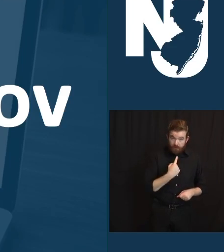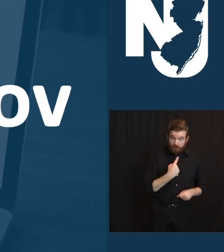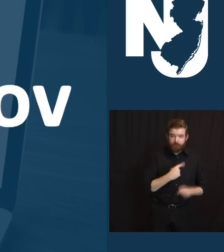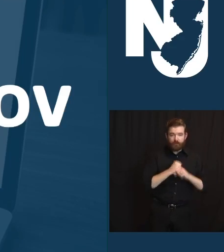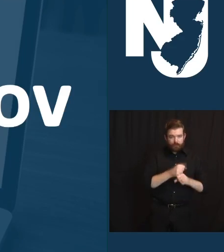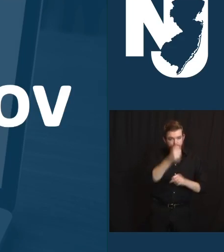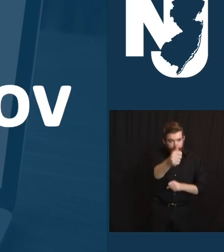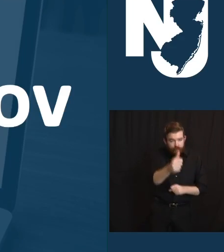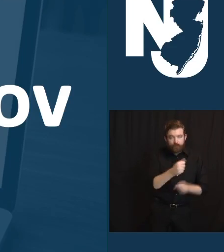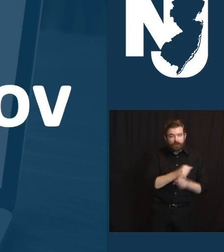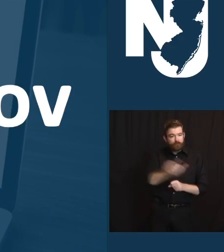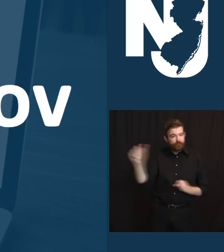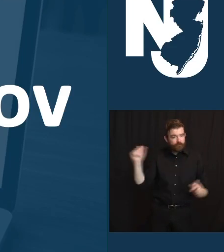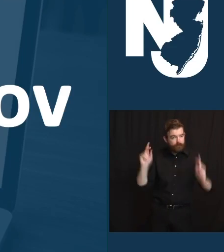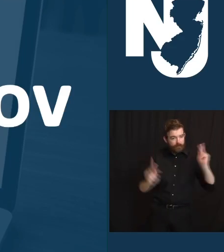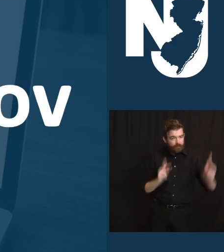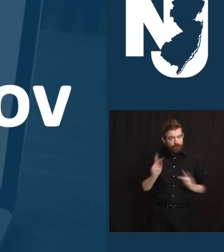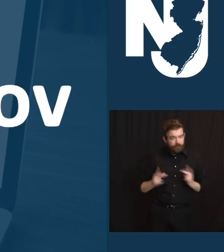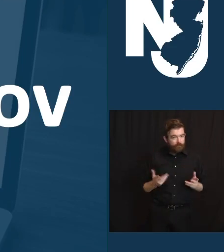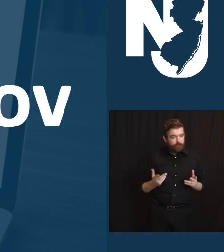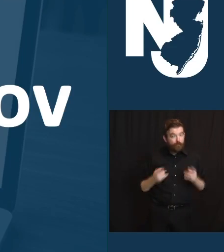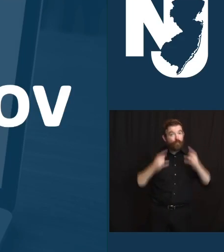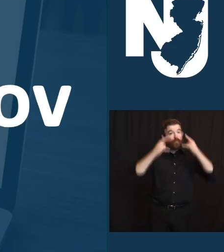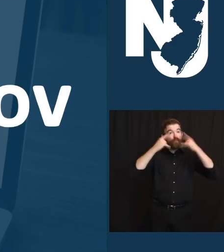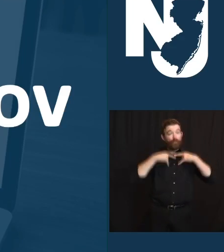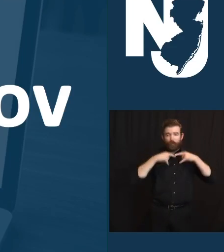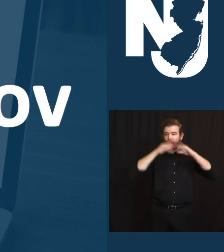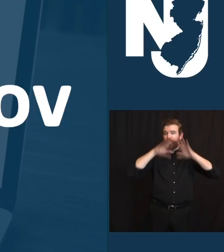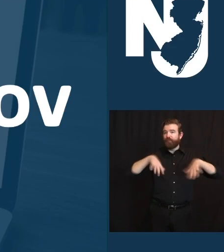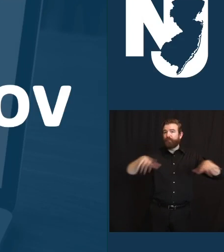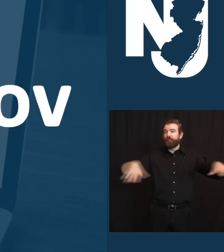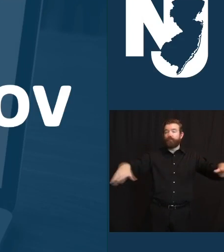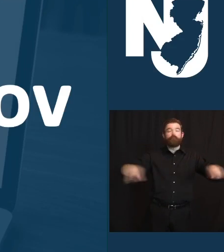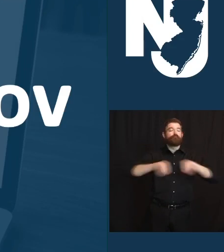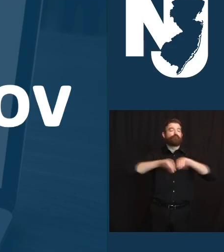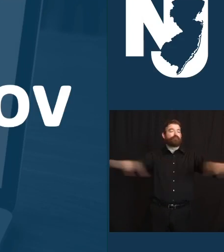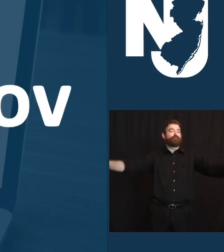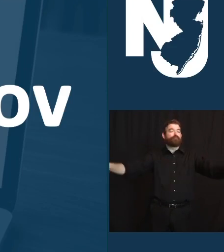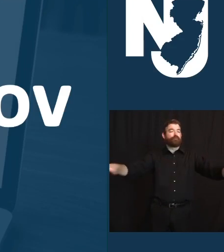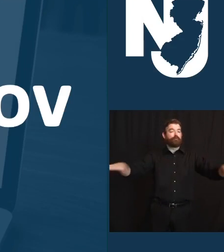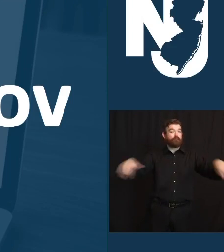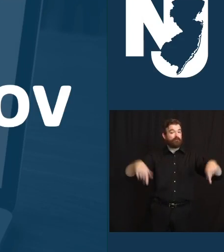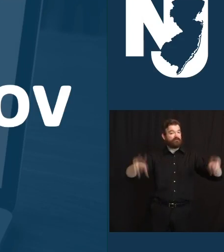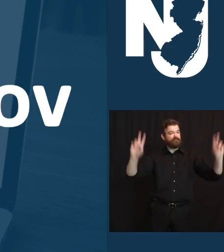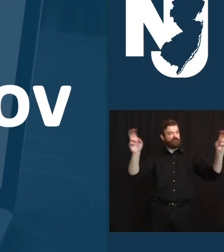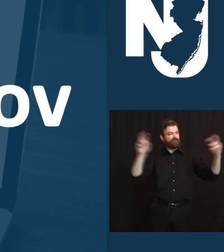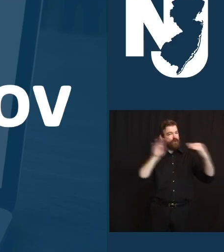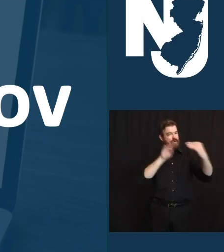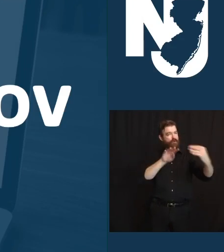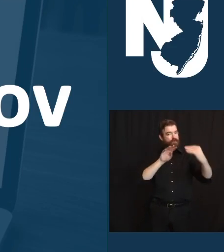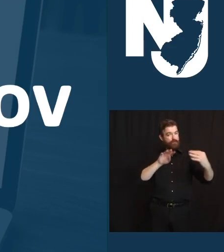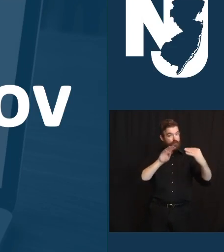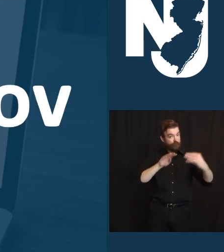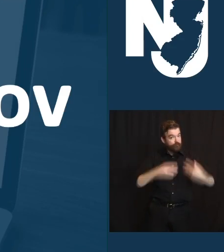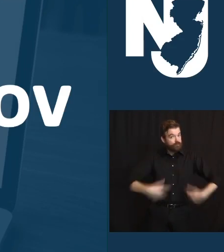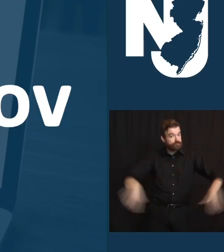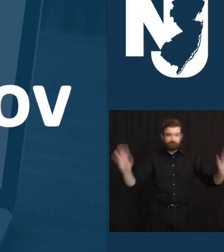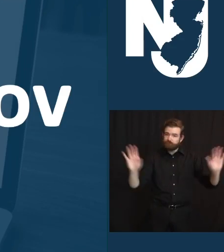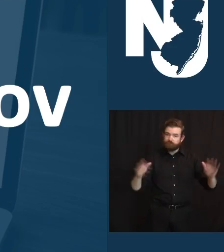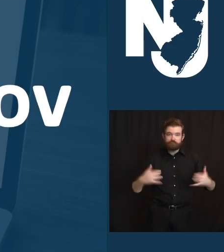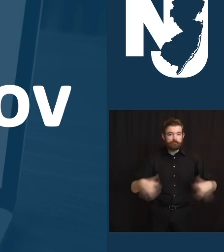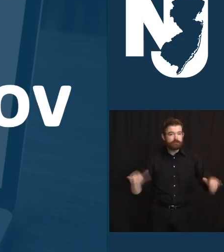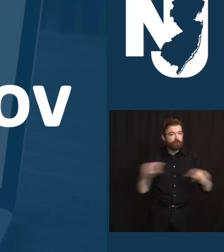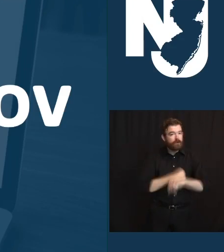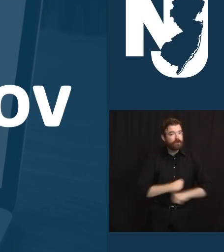I cannot put it any other way. This war is not over. We are still fighting, and right now we cannot fall into complacency.